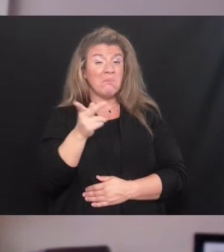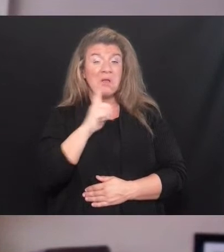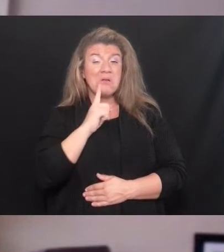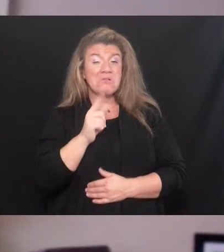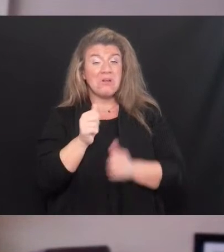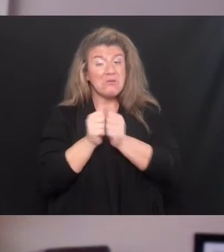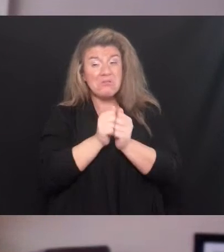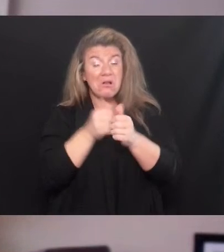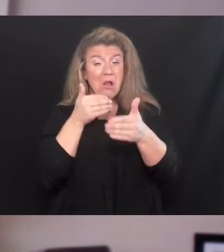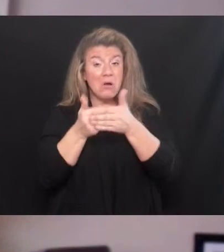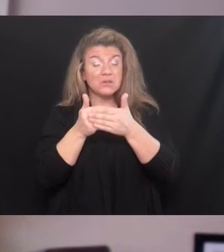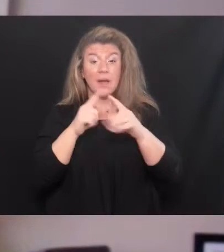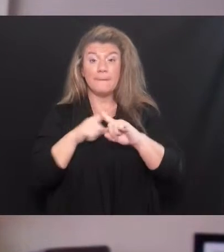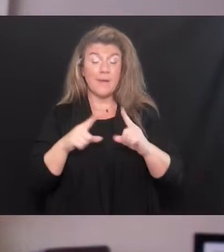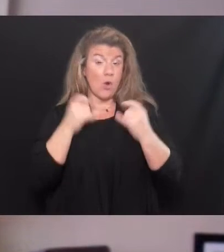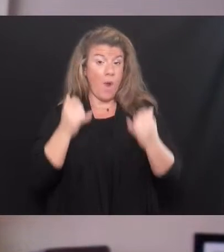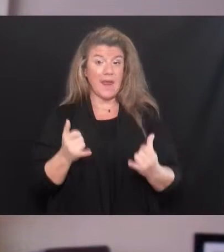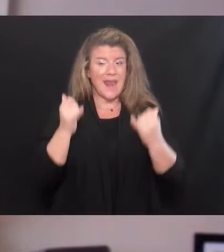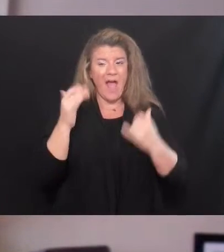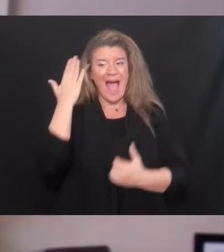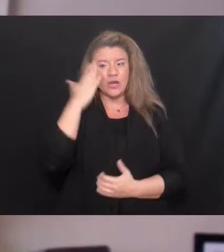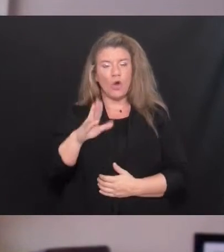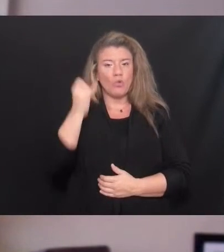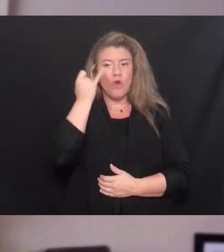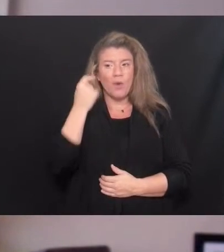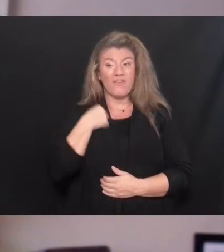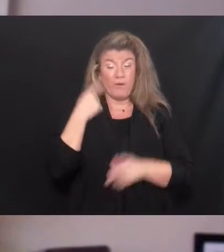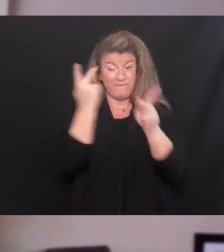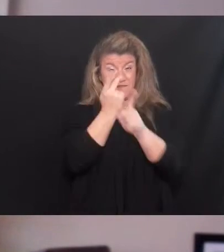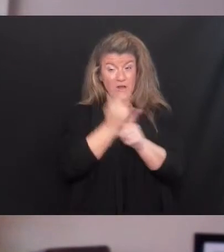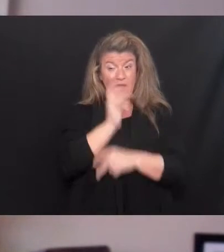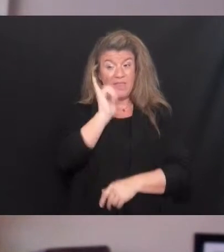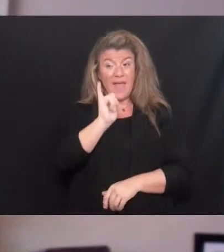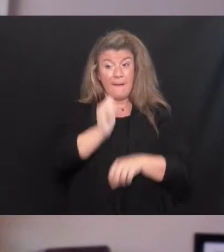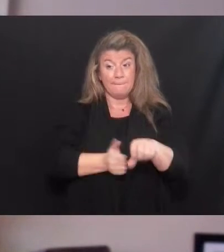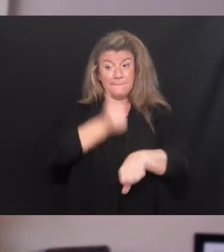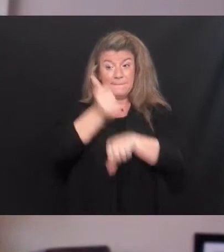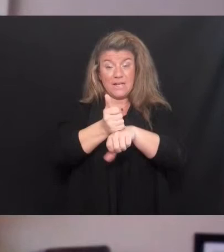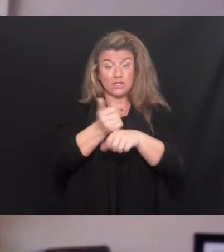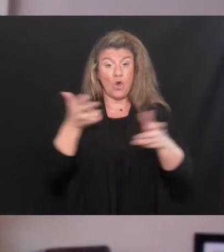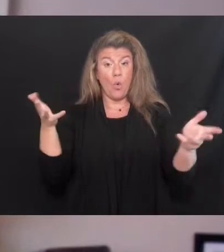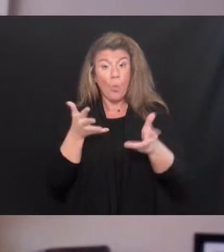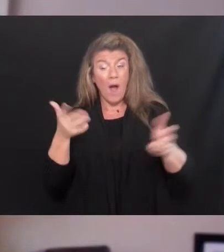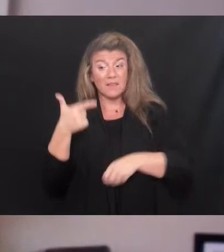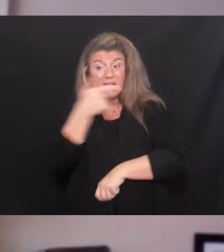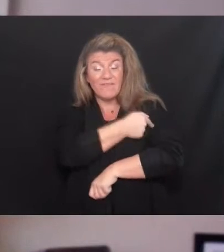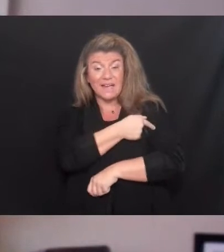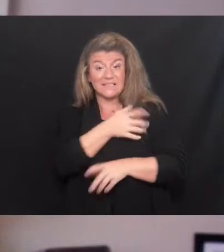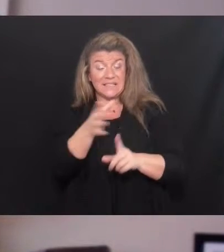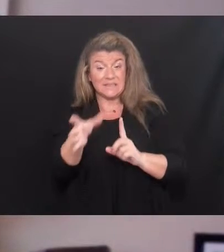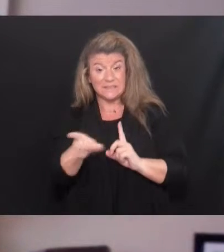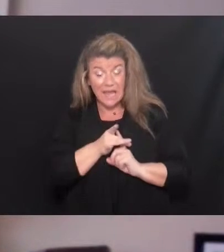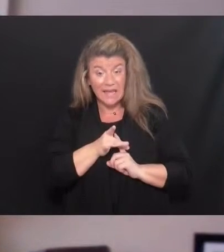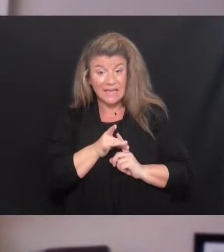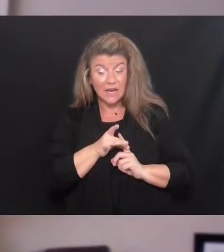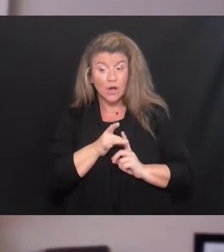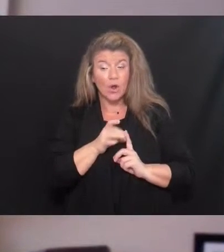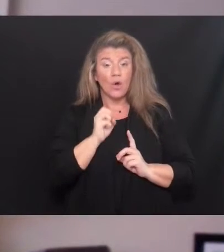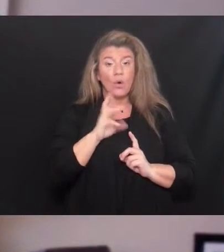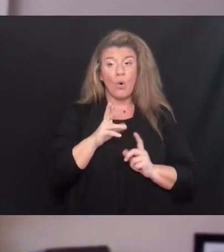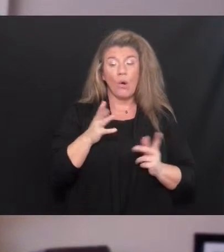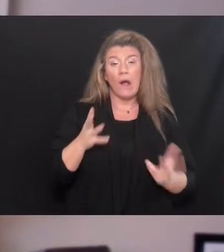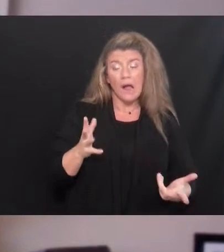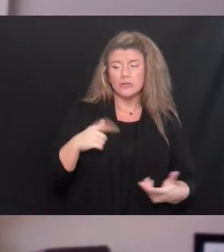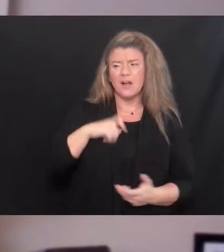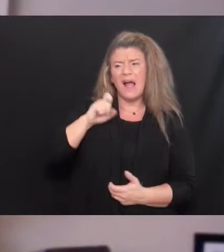at this point, I don't know if we've sorted that based on what the vaccine that people have taken. And Bill or Ein, I would